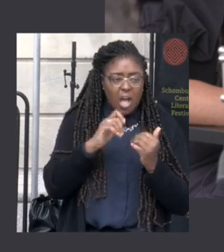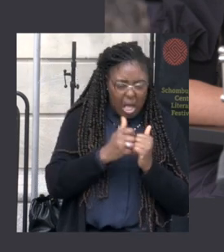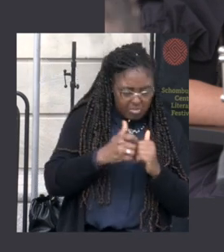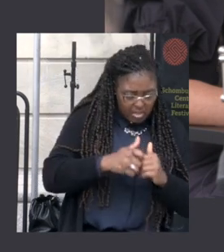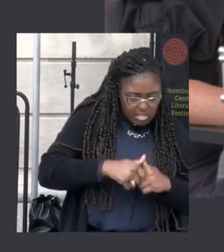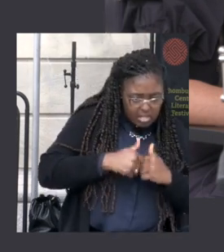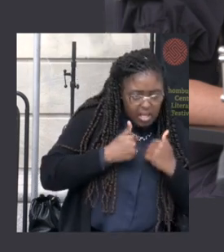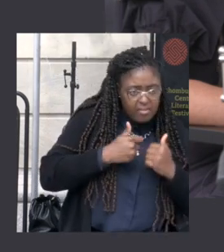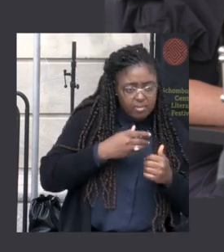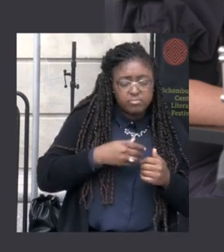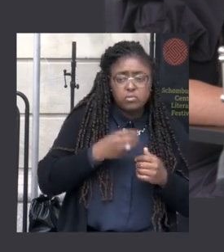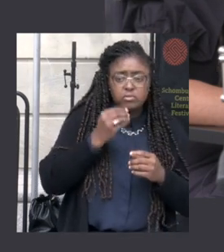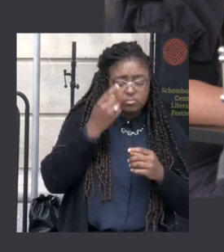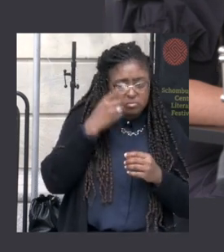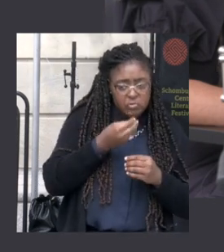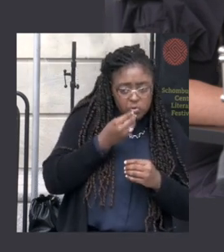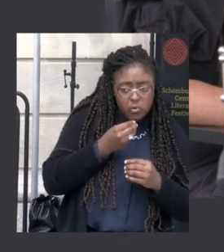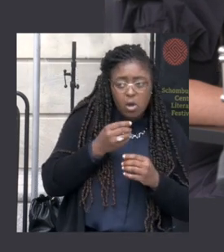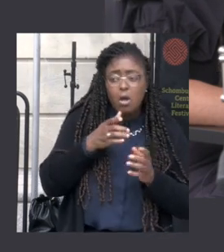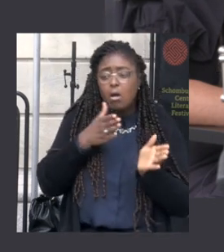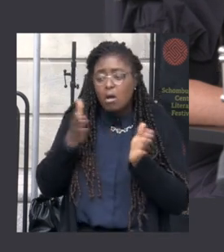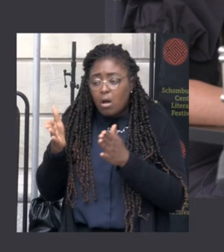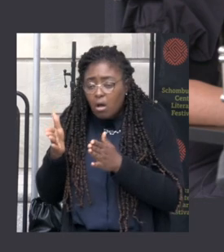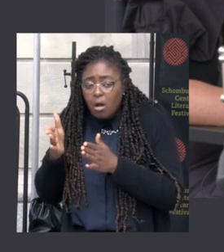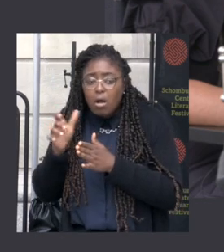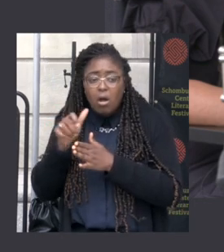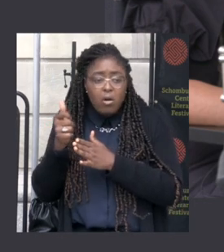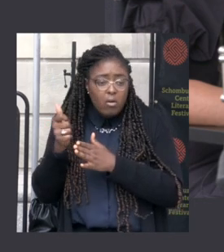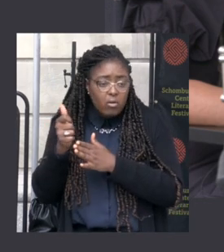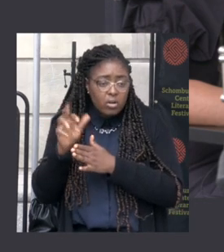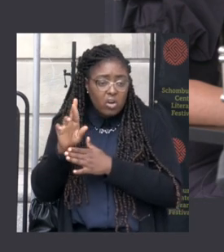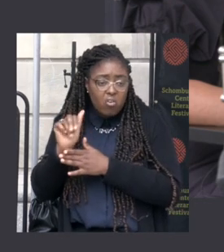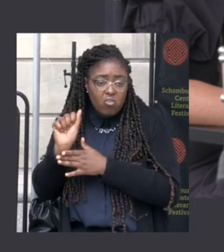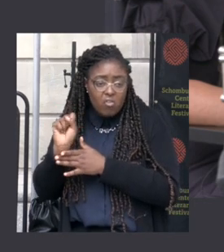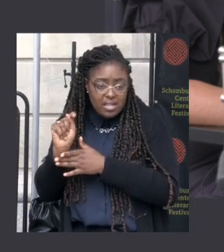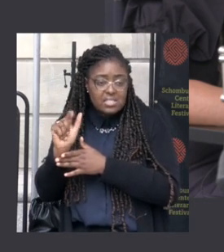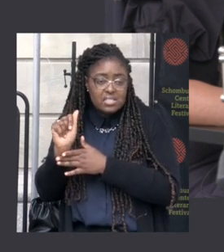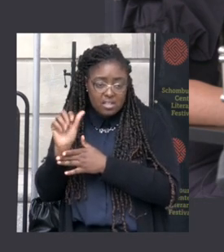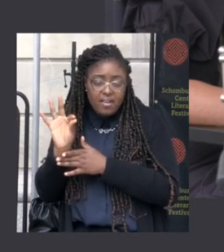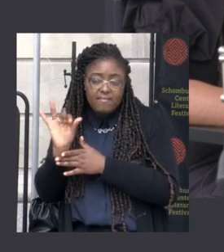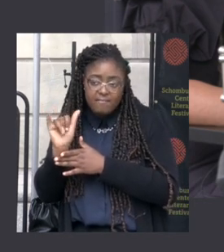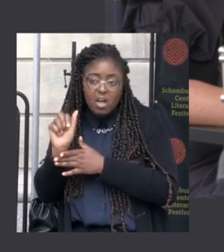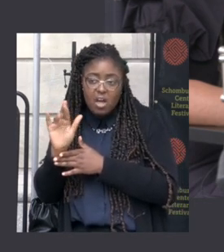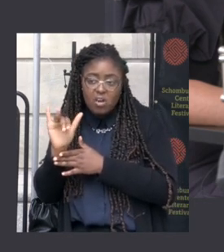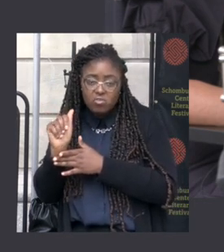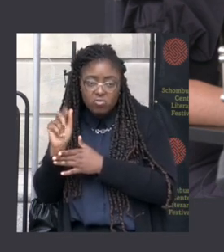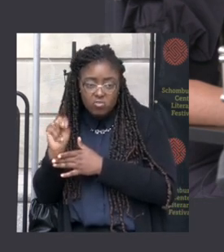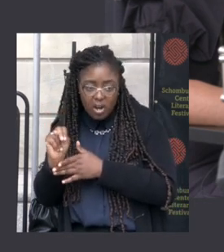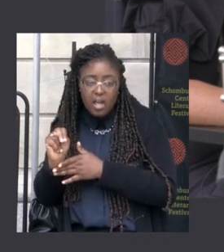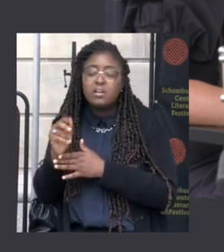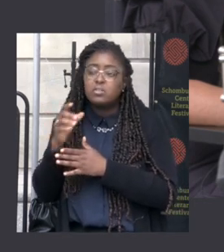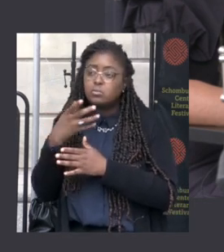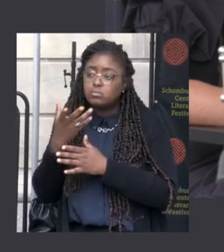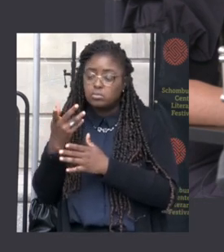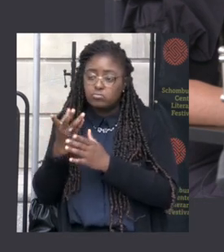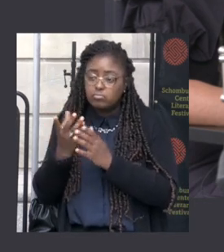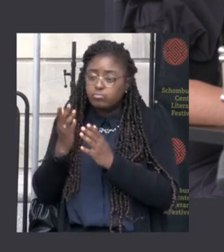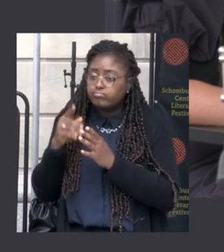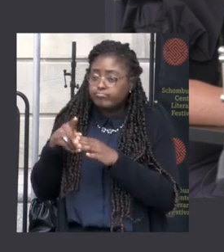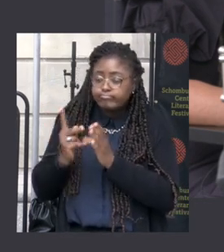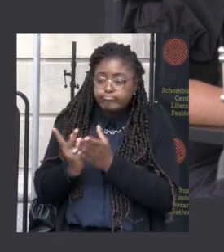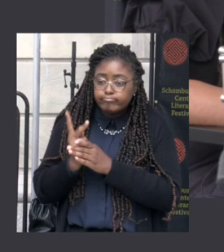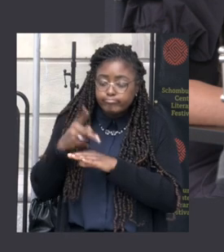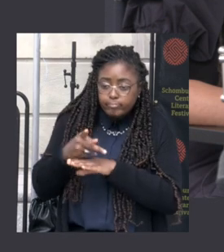Itao diet that's plant-based and rejects commercialized food and largely natural. We can look at the efforts of the social justice activist